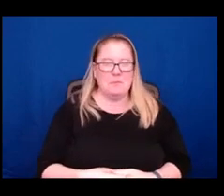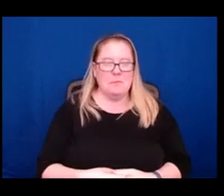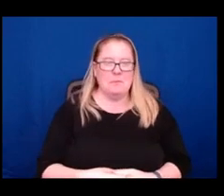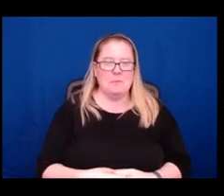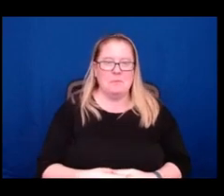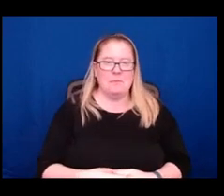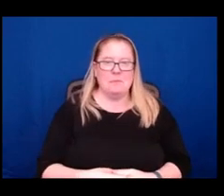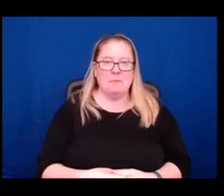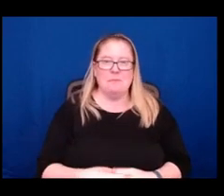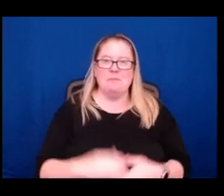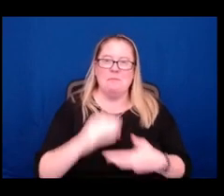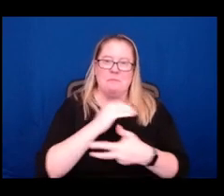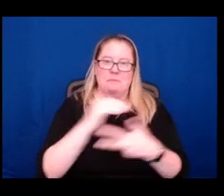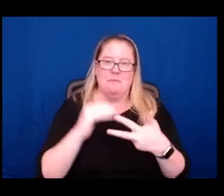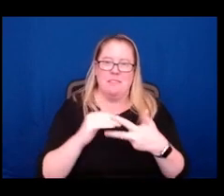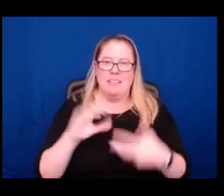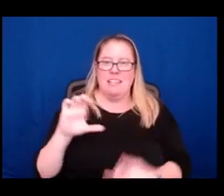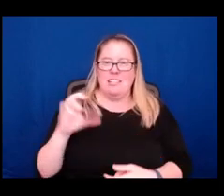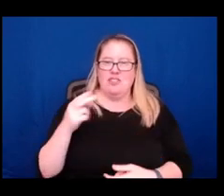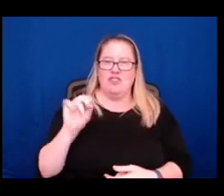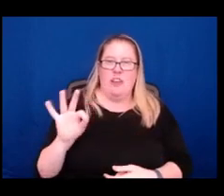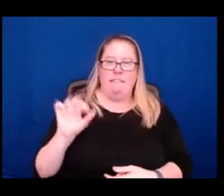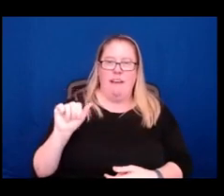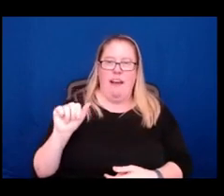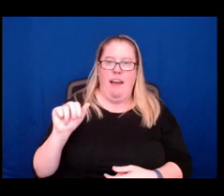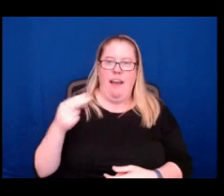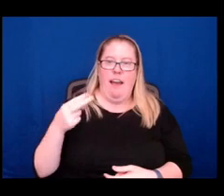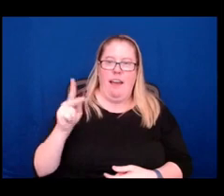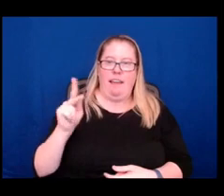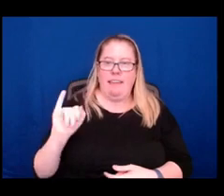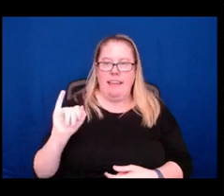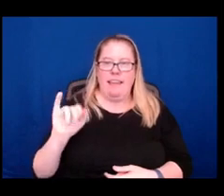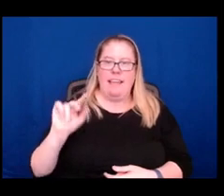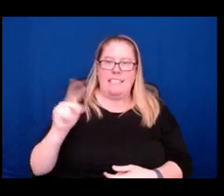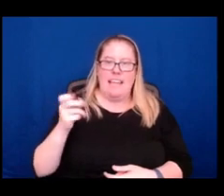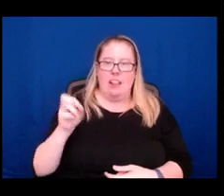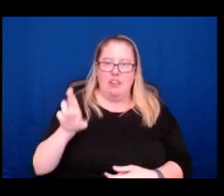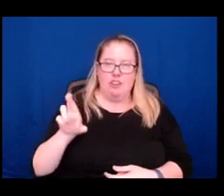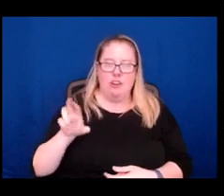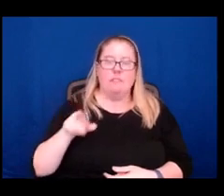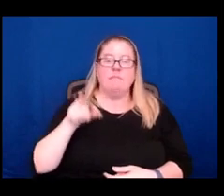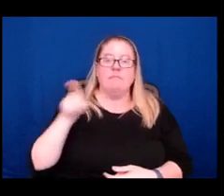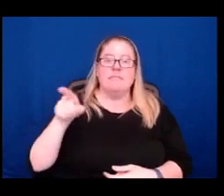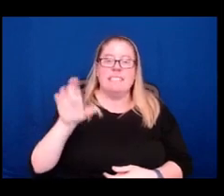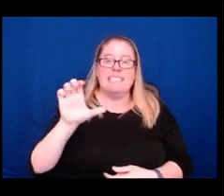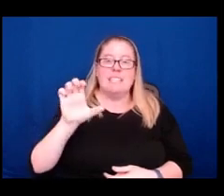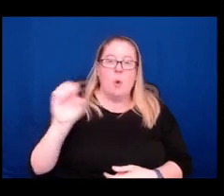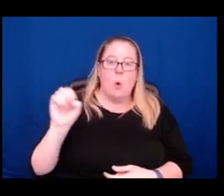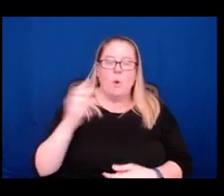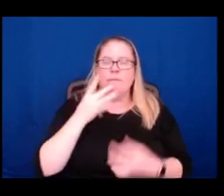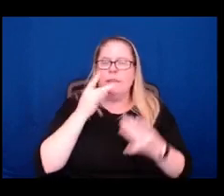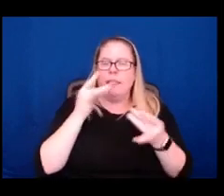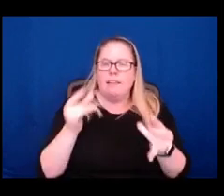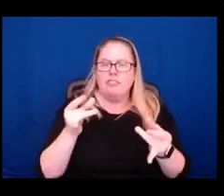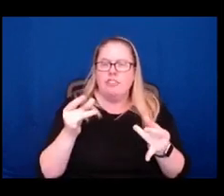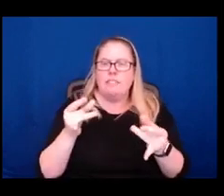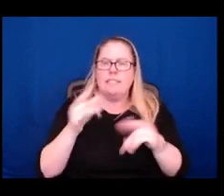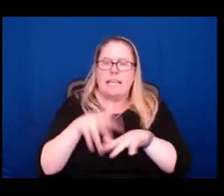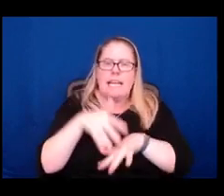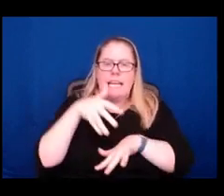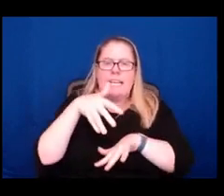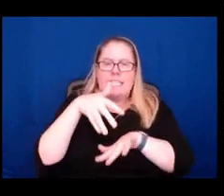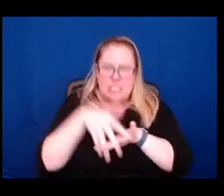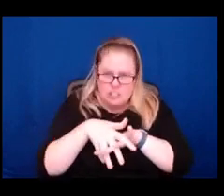And next, we have Chef Aki Taylor. Chef Aki is CEO of Delicious Indigenous, and